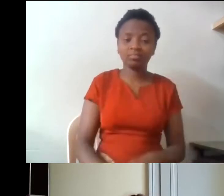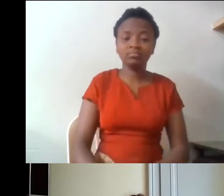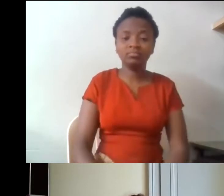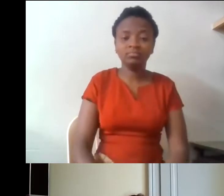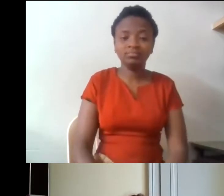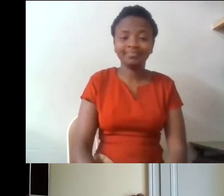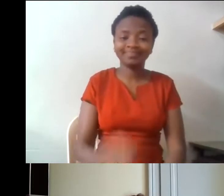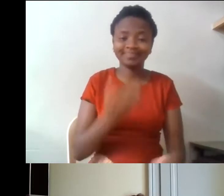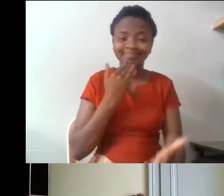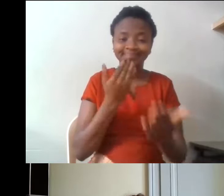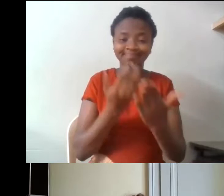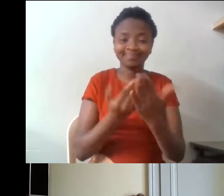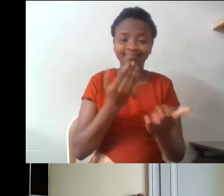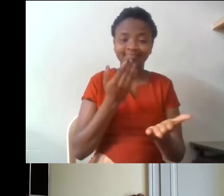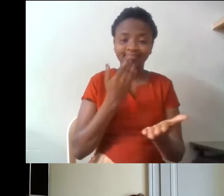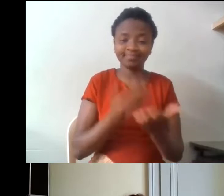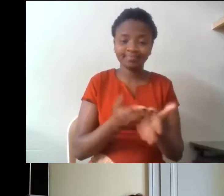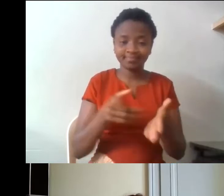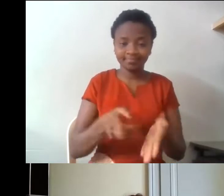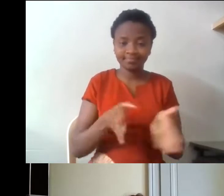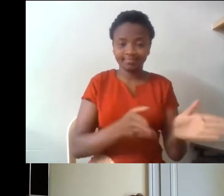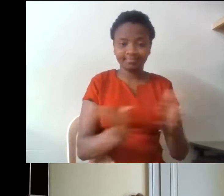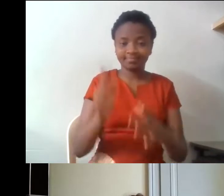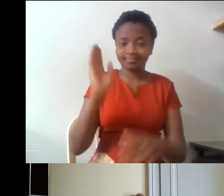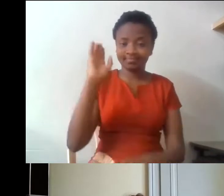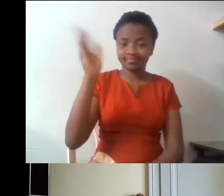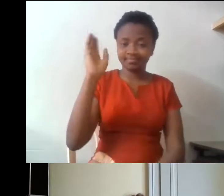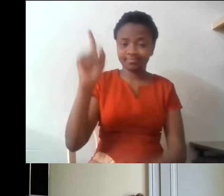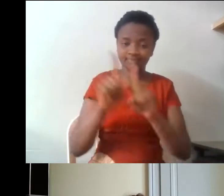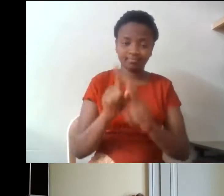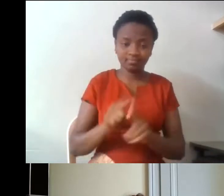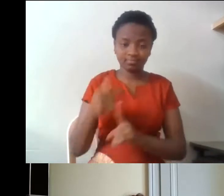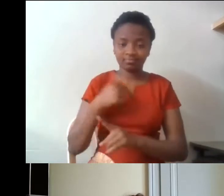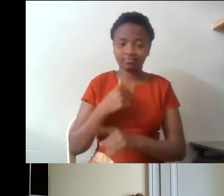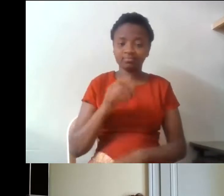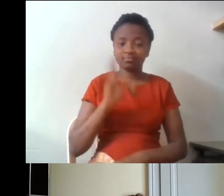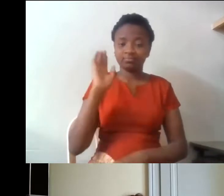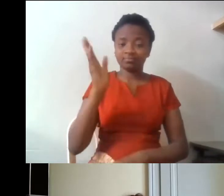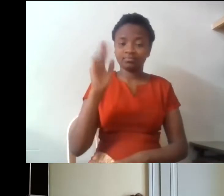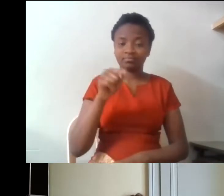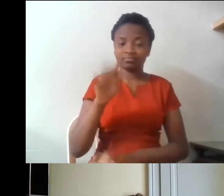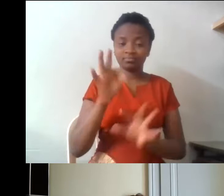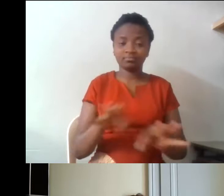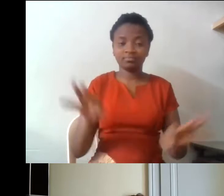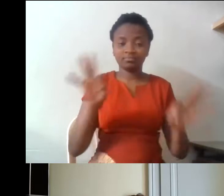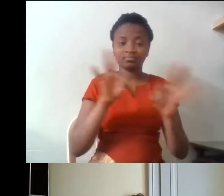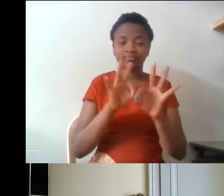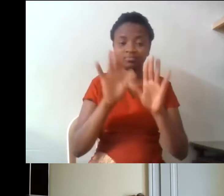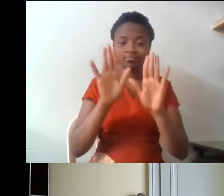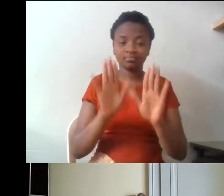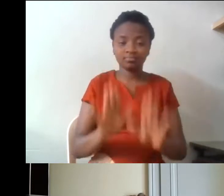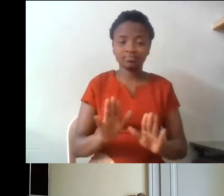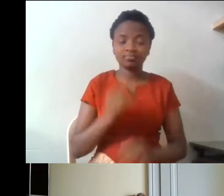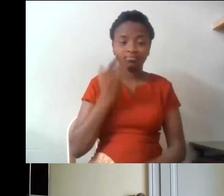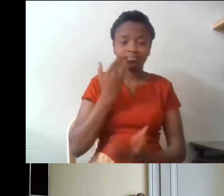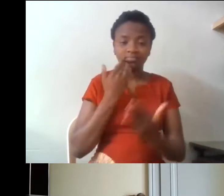So thank you again for the opportunity to share and to contribute to this very important study and webinar. Thank you. Back to